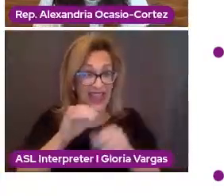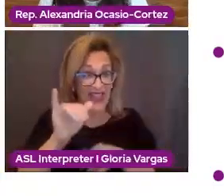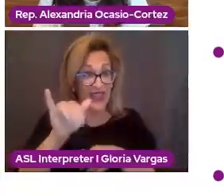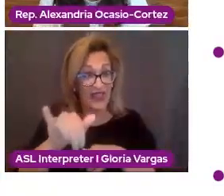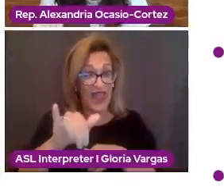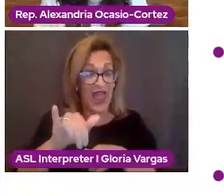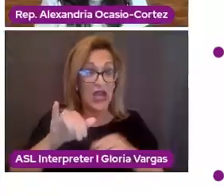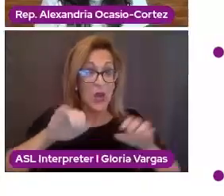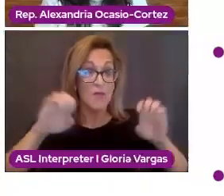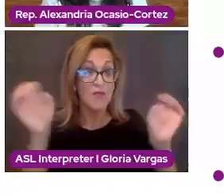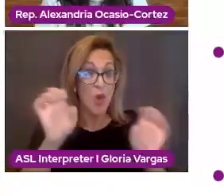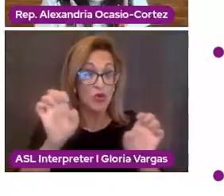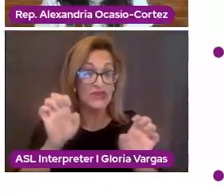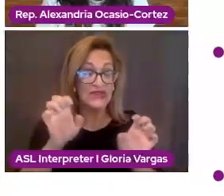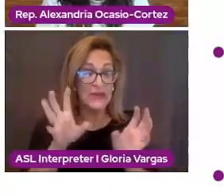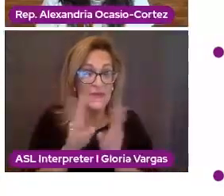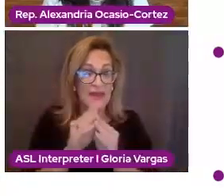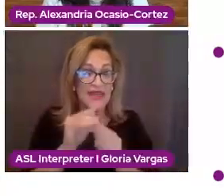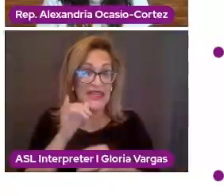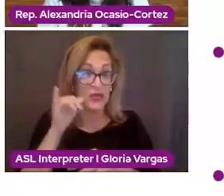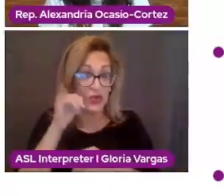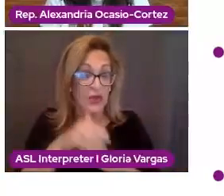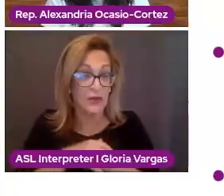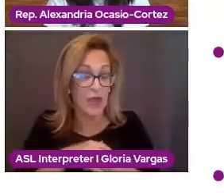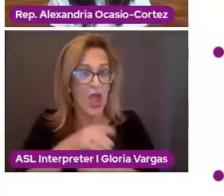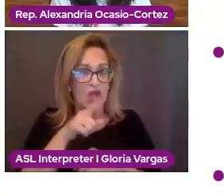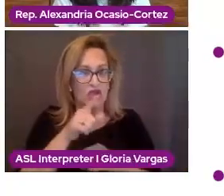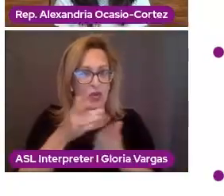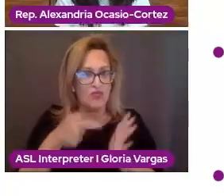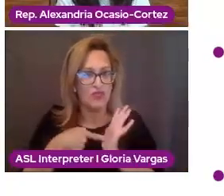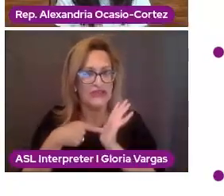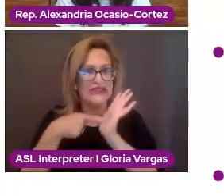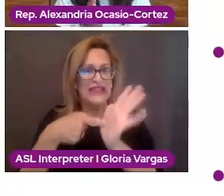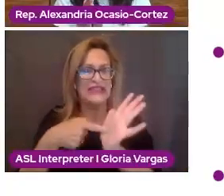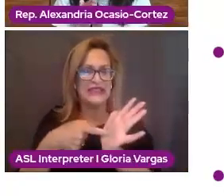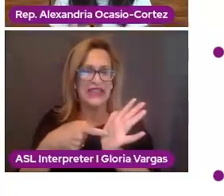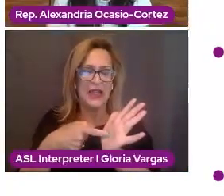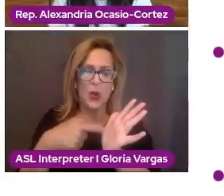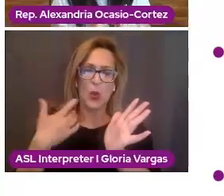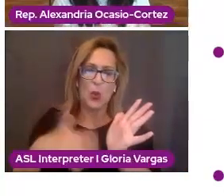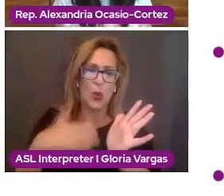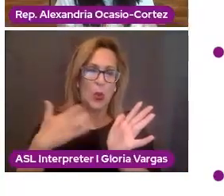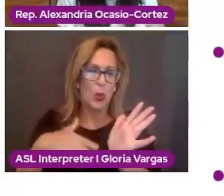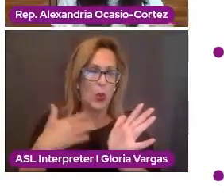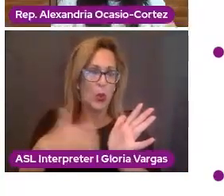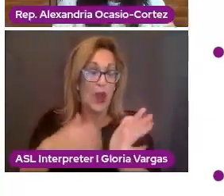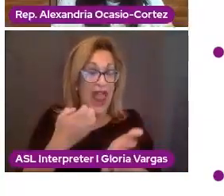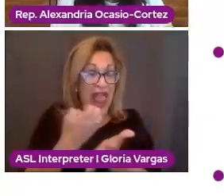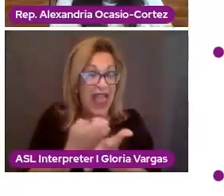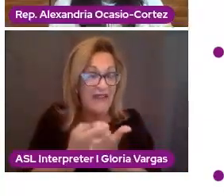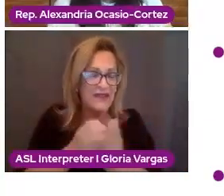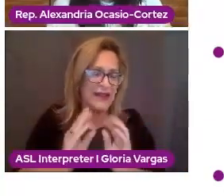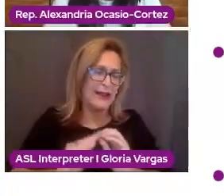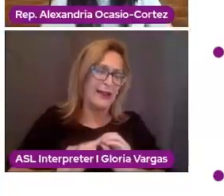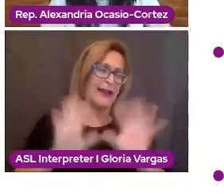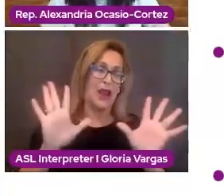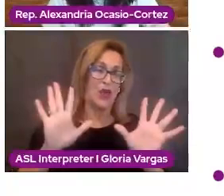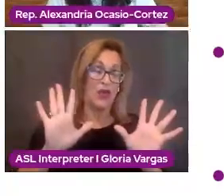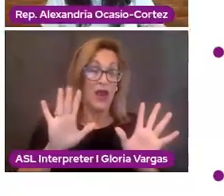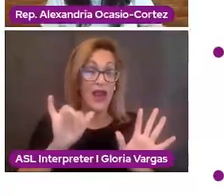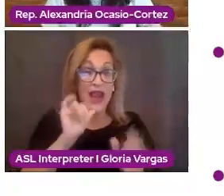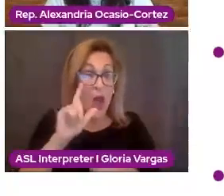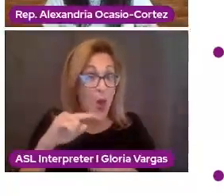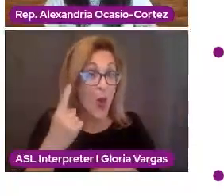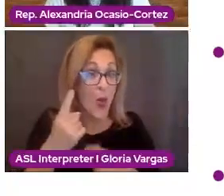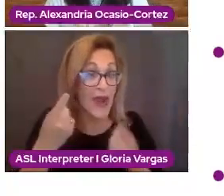she presented some of the clearest evidence to date that not only did January 6th happen,